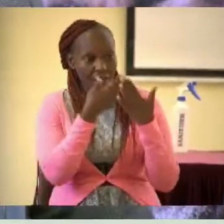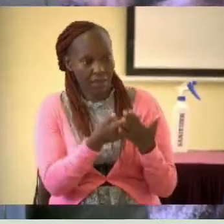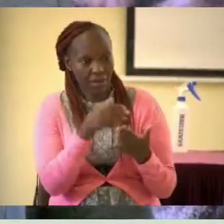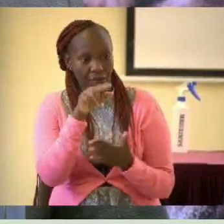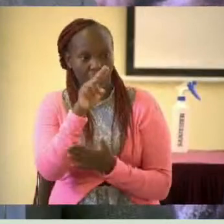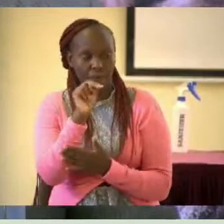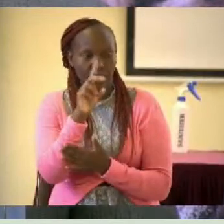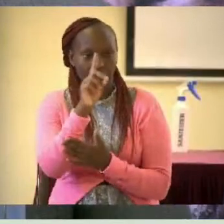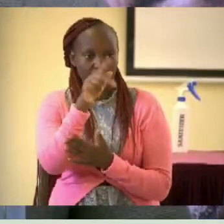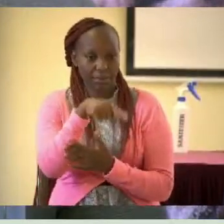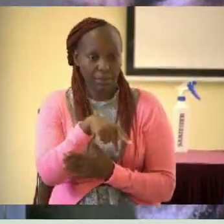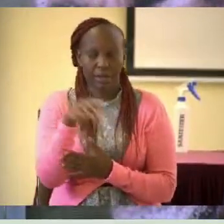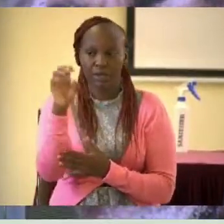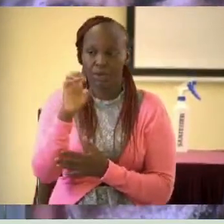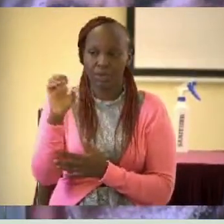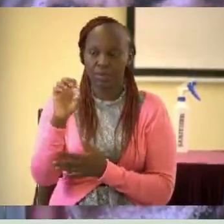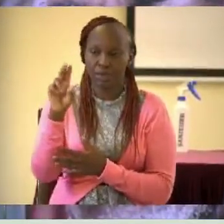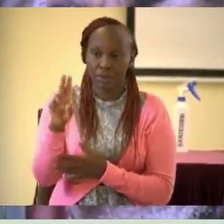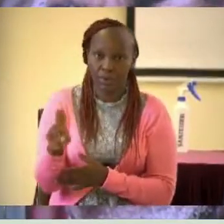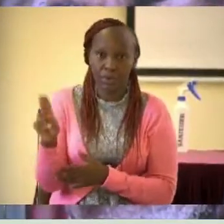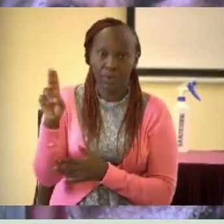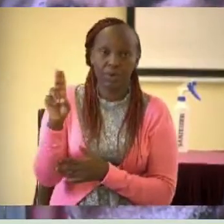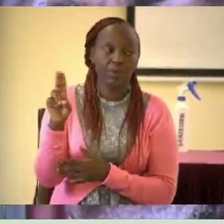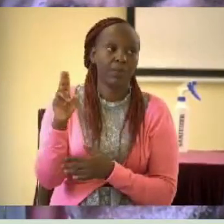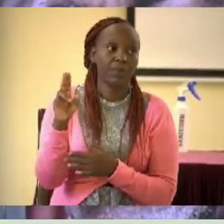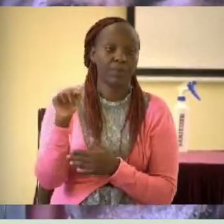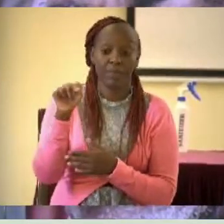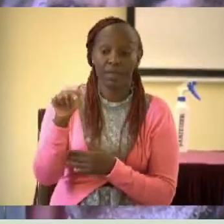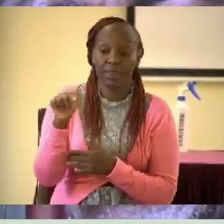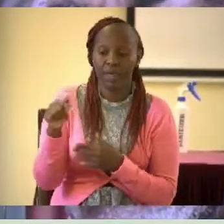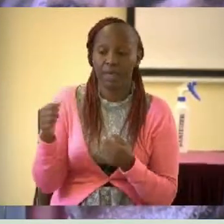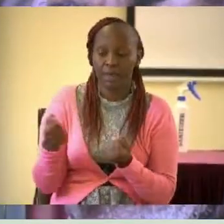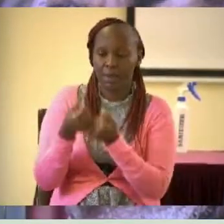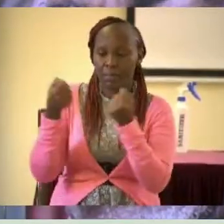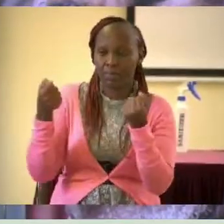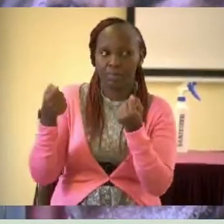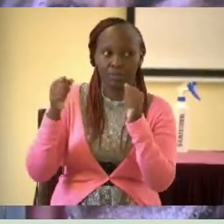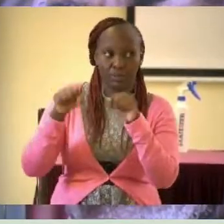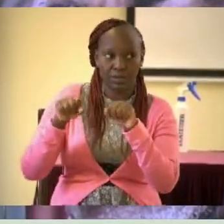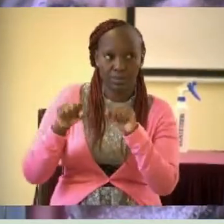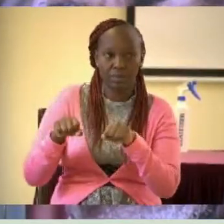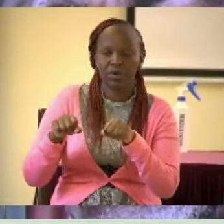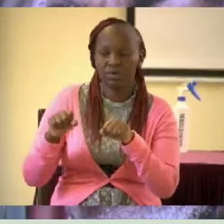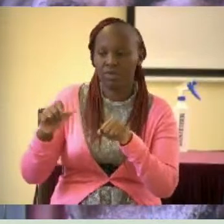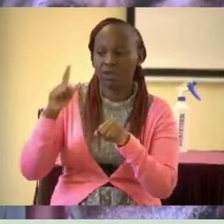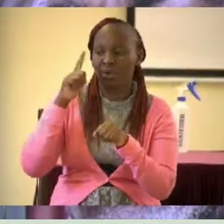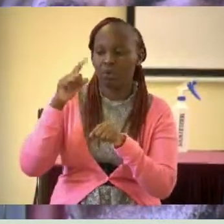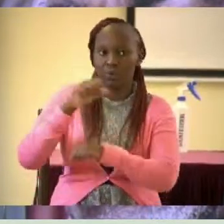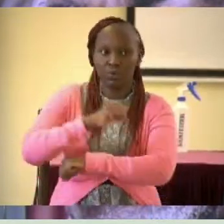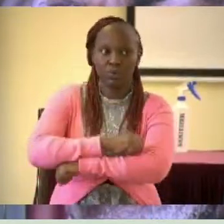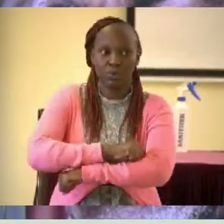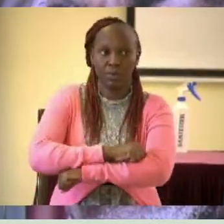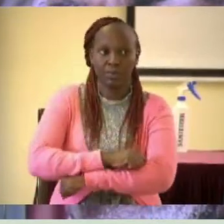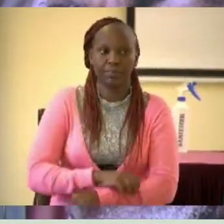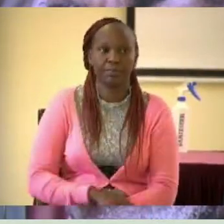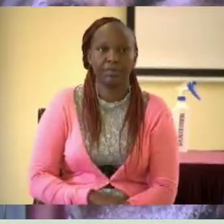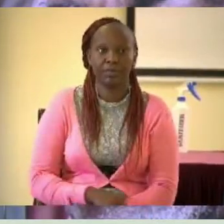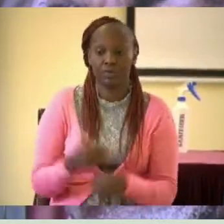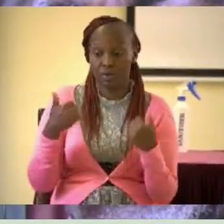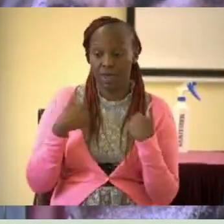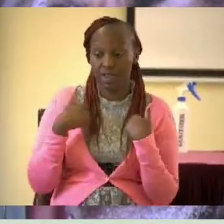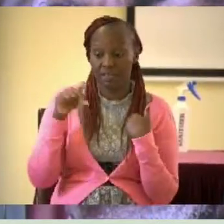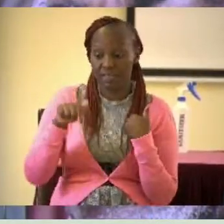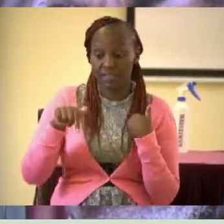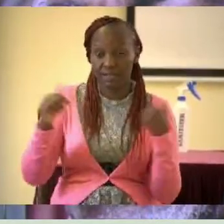UNDP, European Union, for making it possible for the law school to have